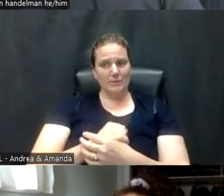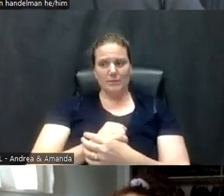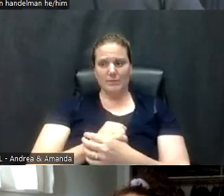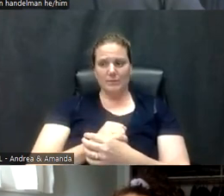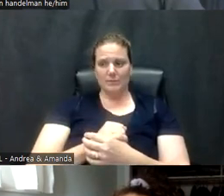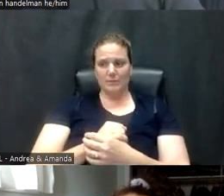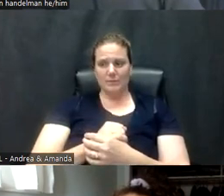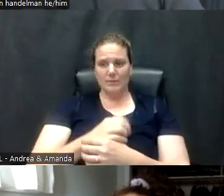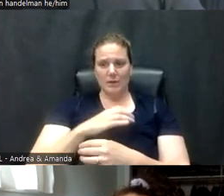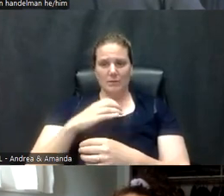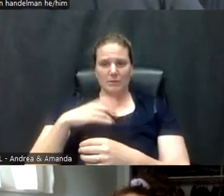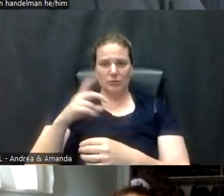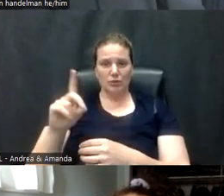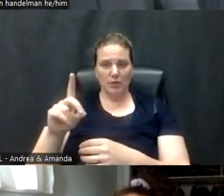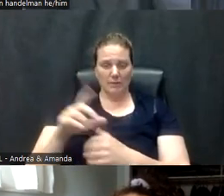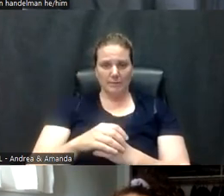Commissioner Dunn?